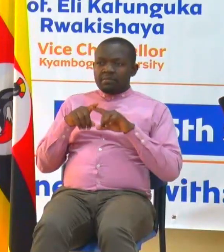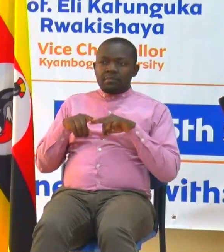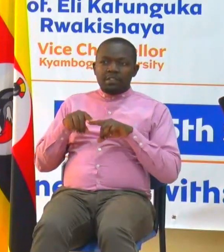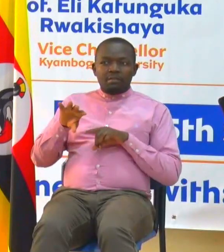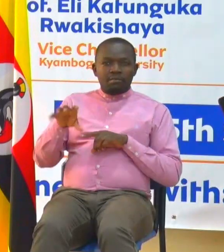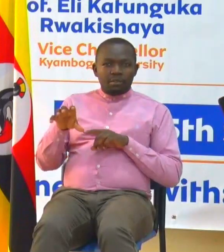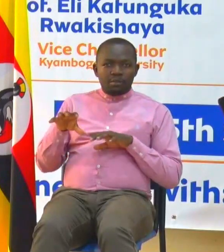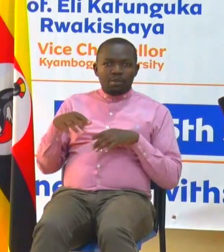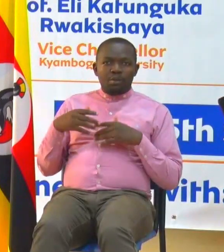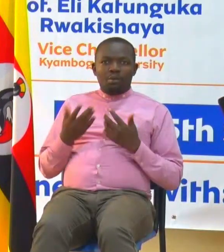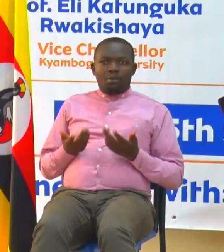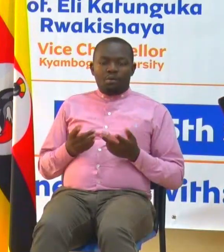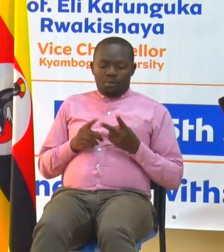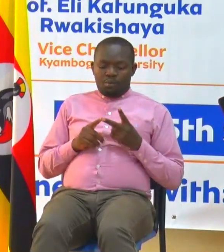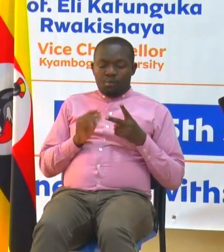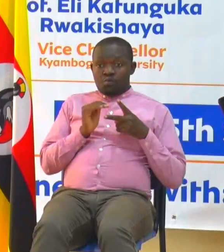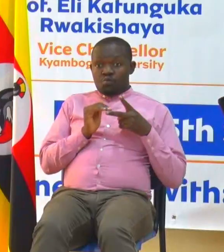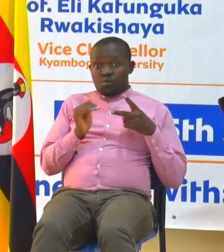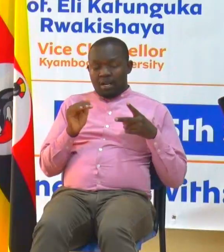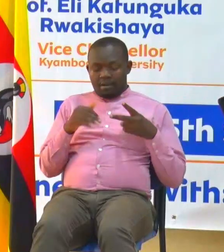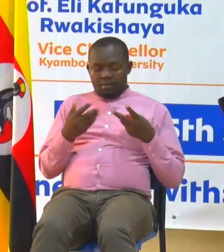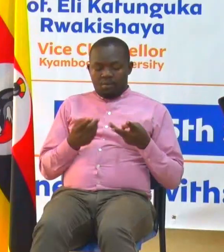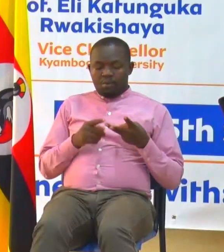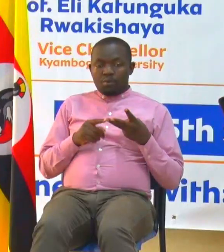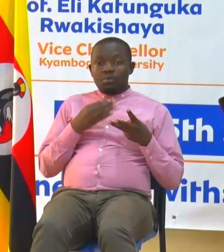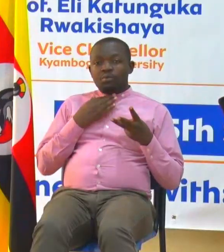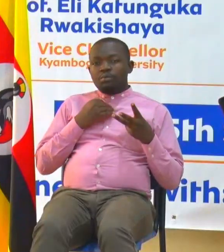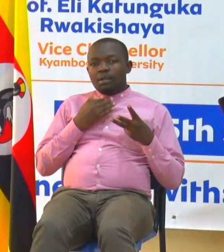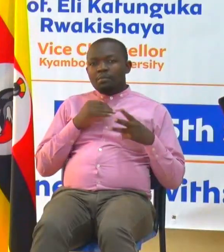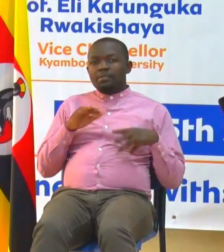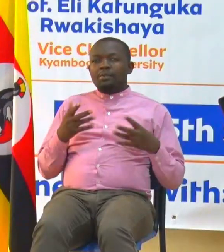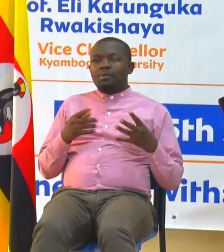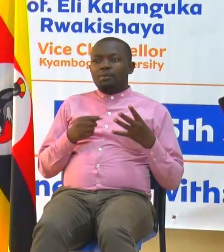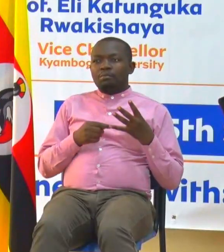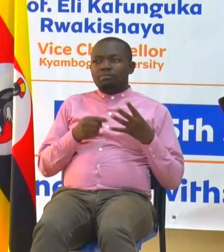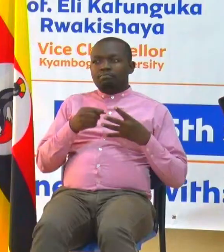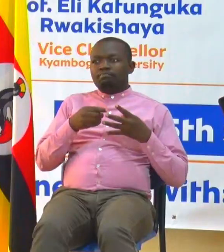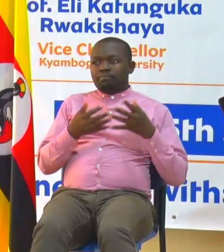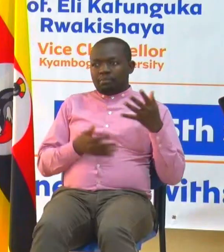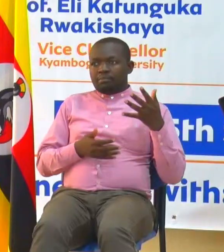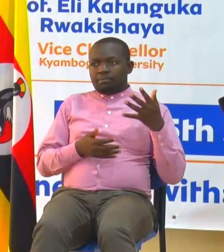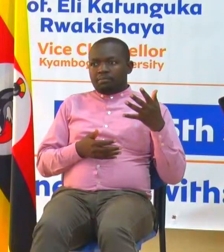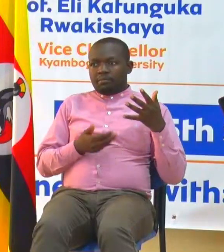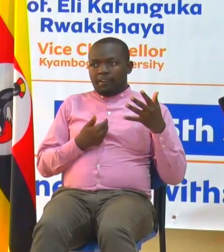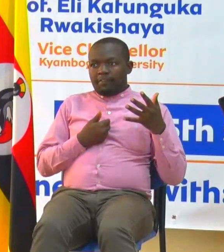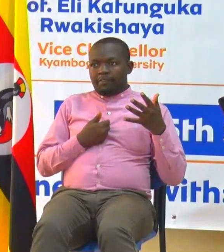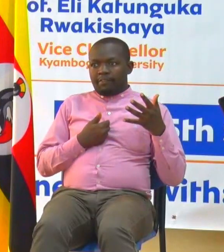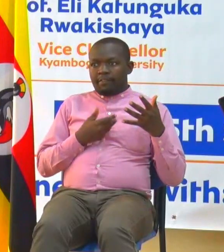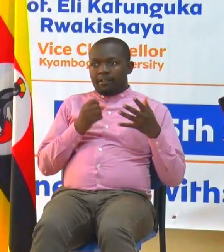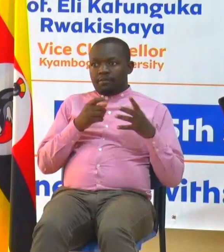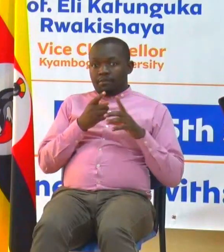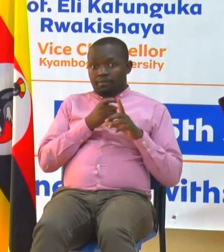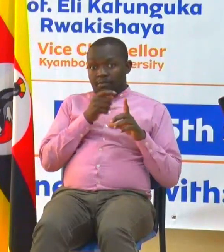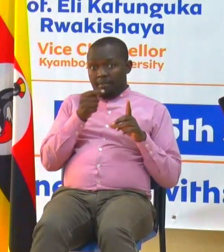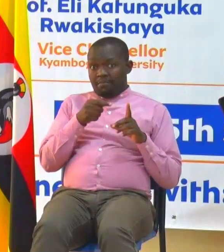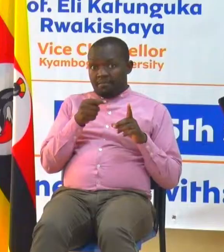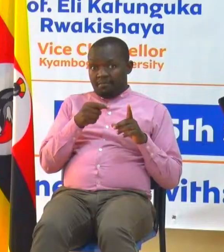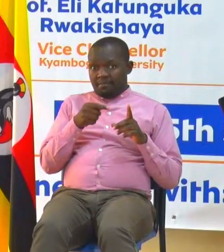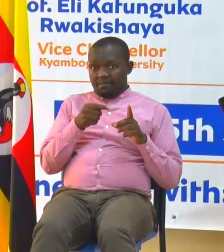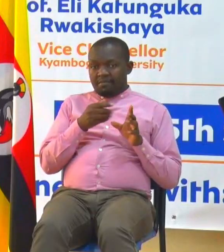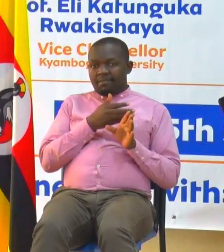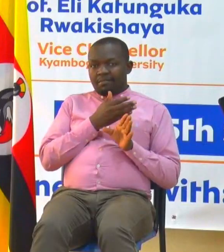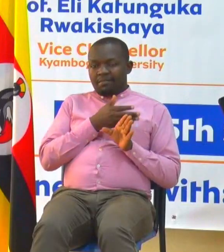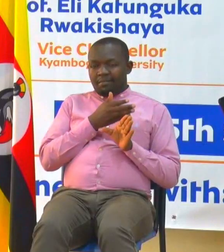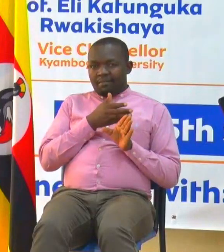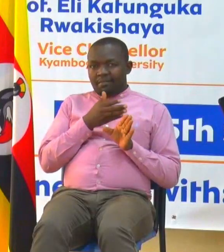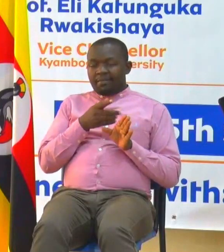to the grades, according to the requirements, and all that? Then from that, you have